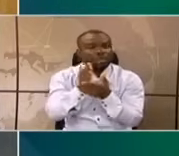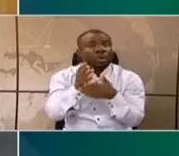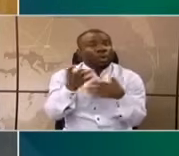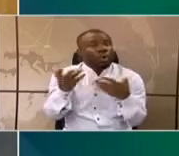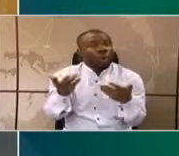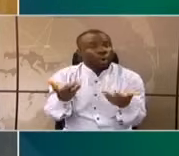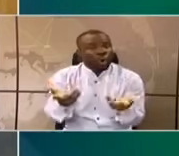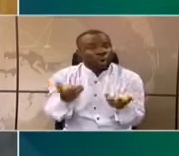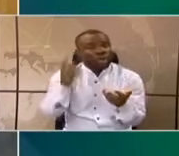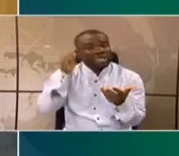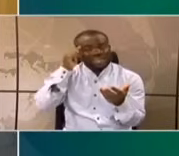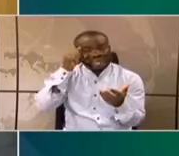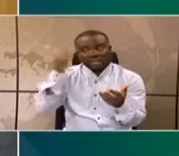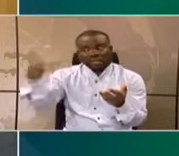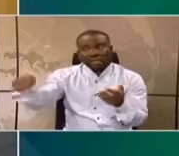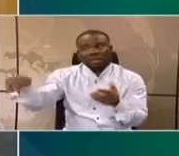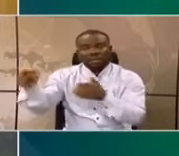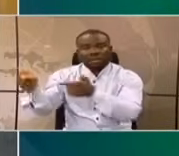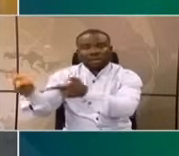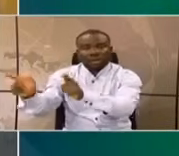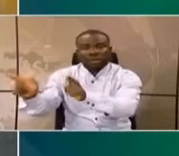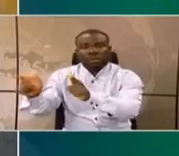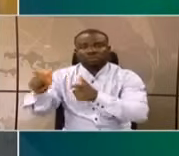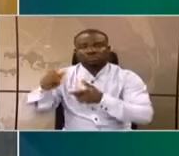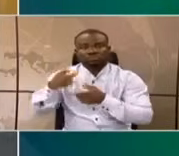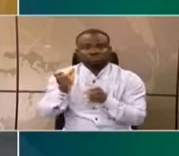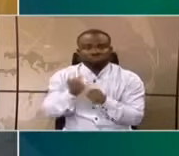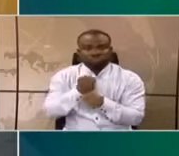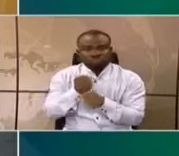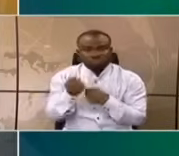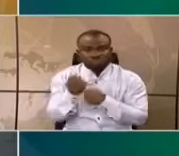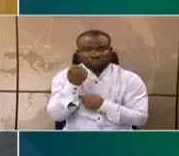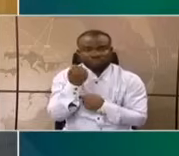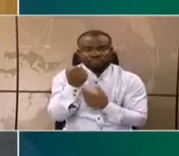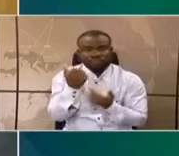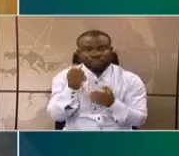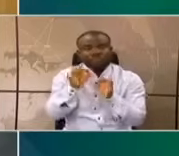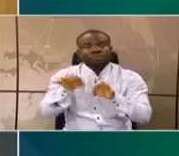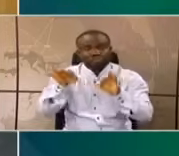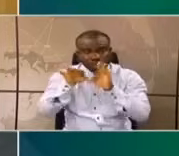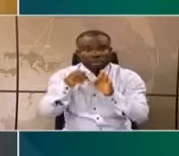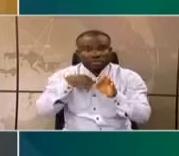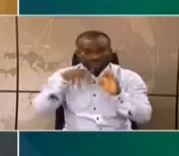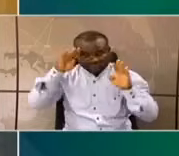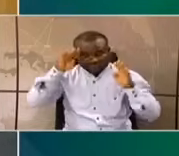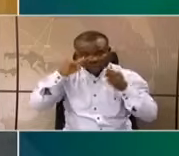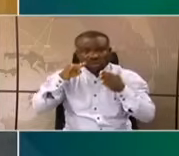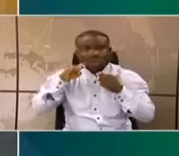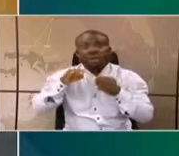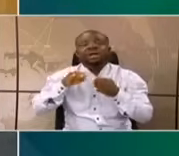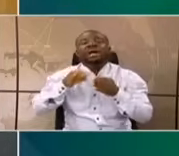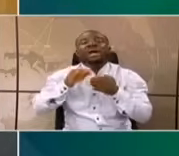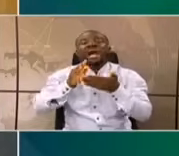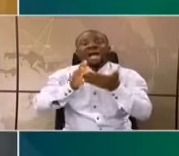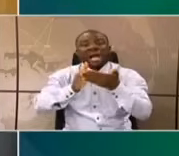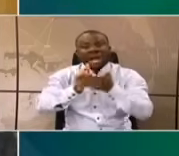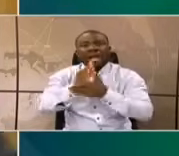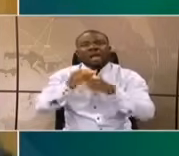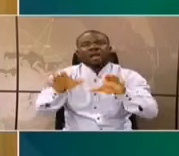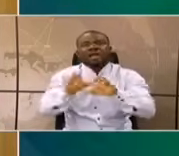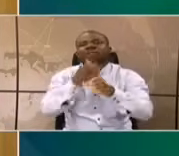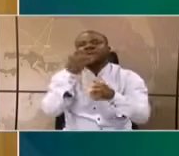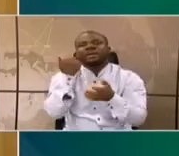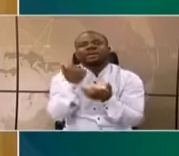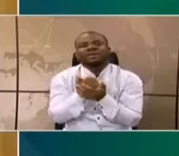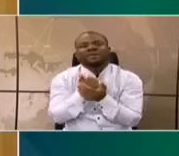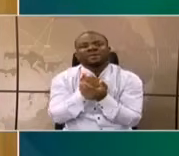you think will allow you to get along? When? I think that you do what you think is right. That is what you're required to